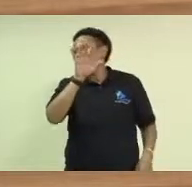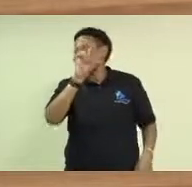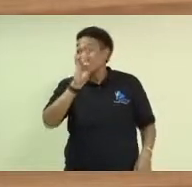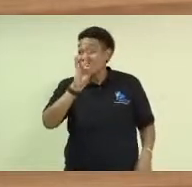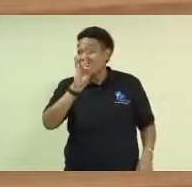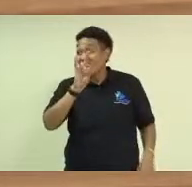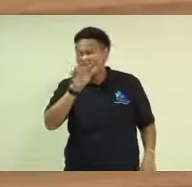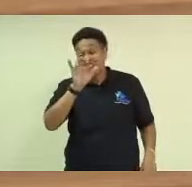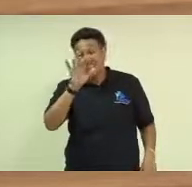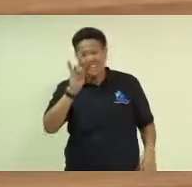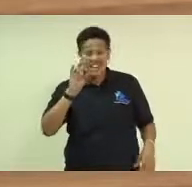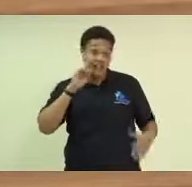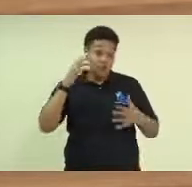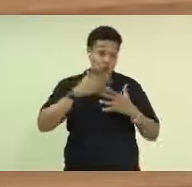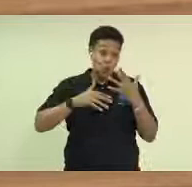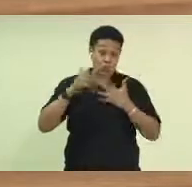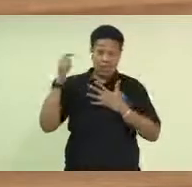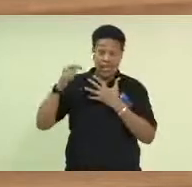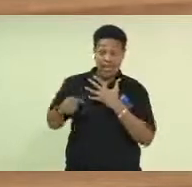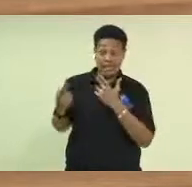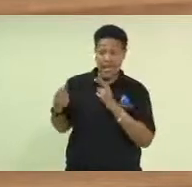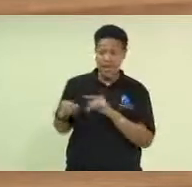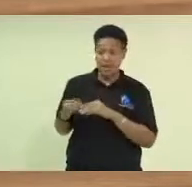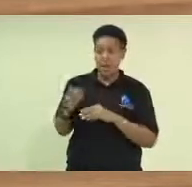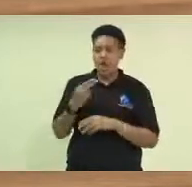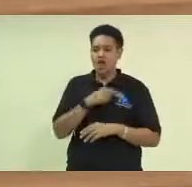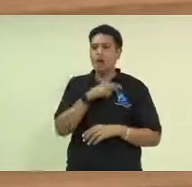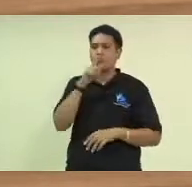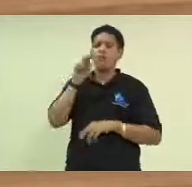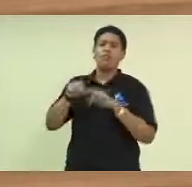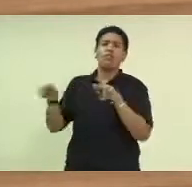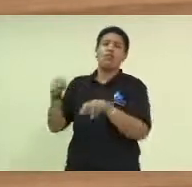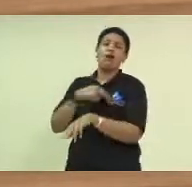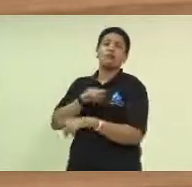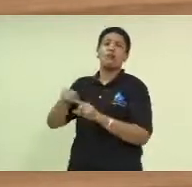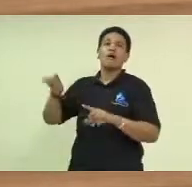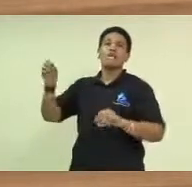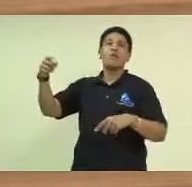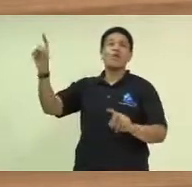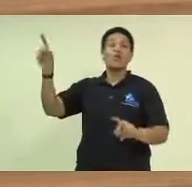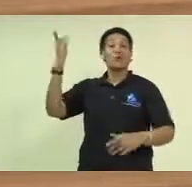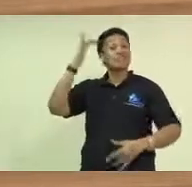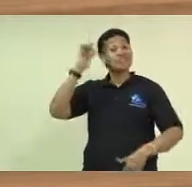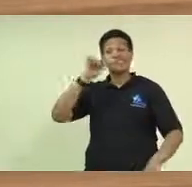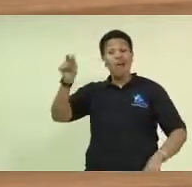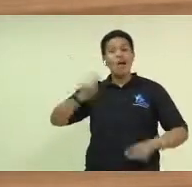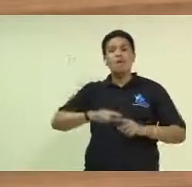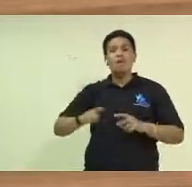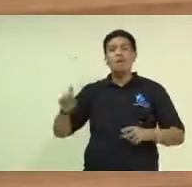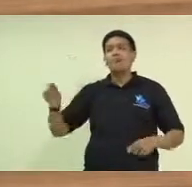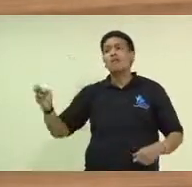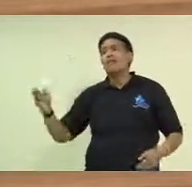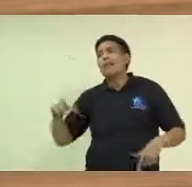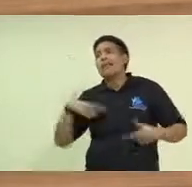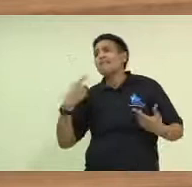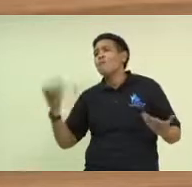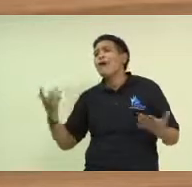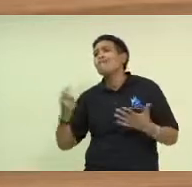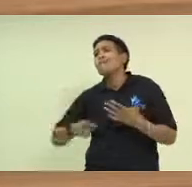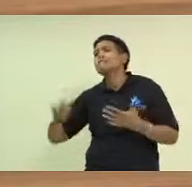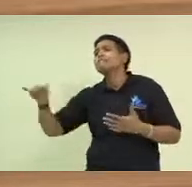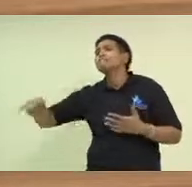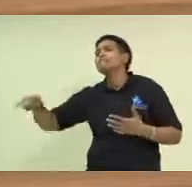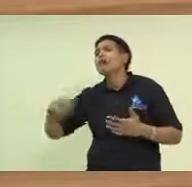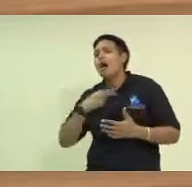357 social cases that we had in hospital across the island in January. We had moved some 200 cases out